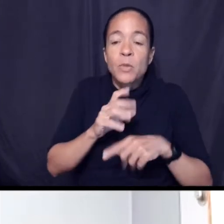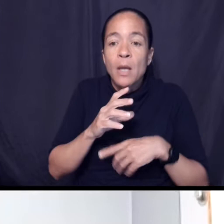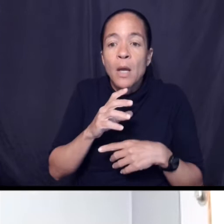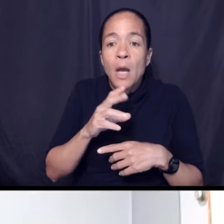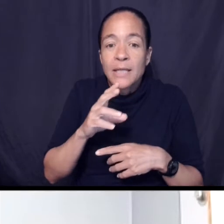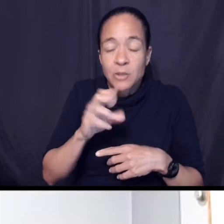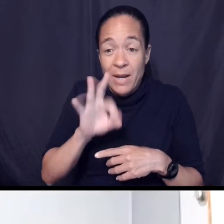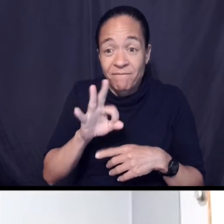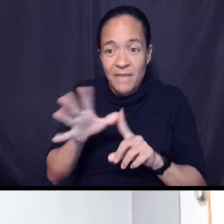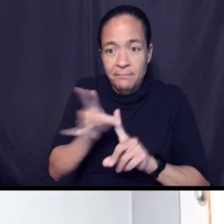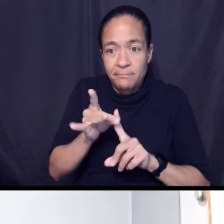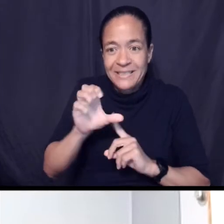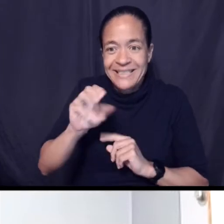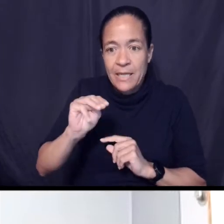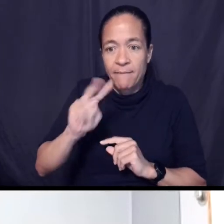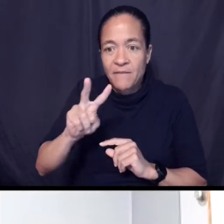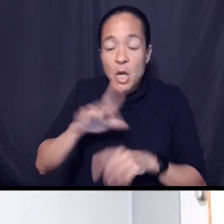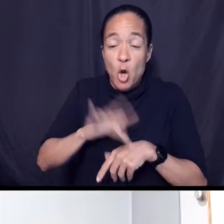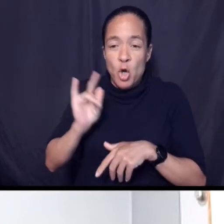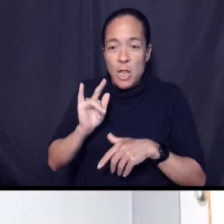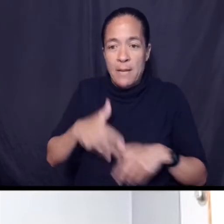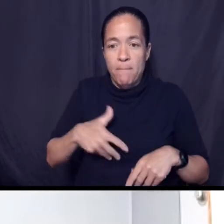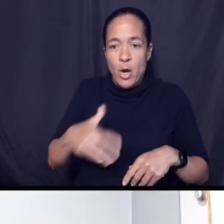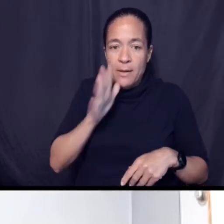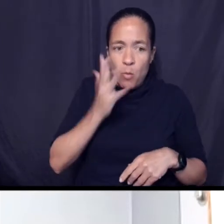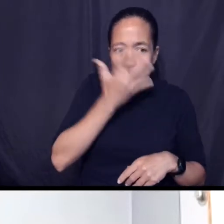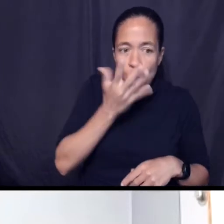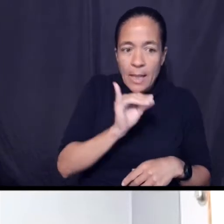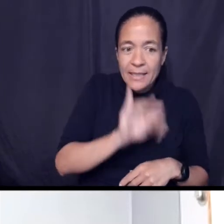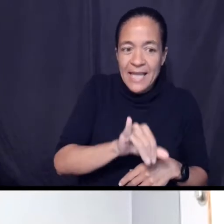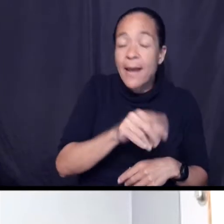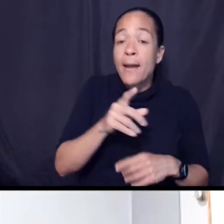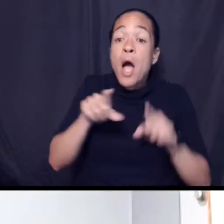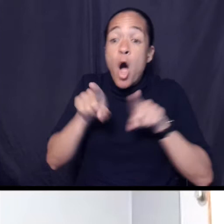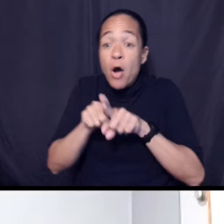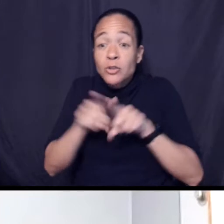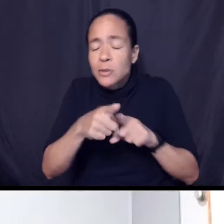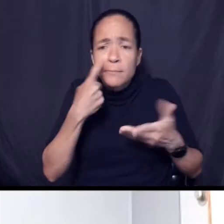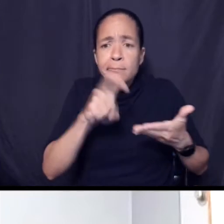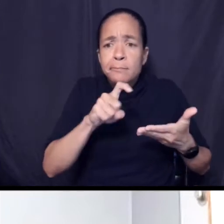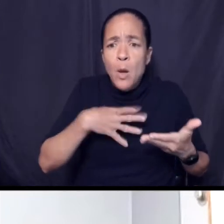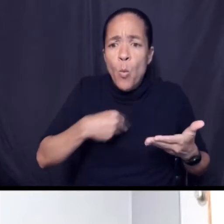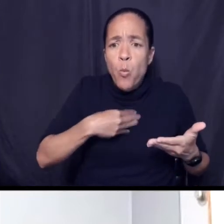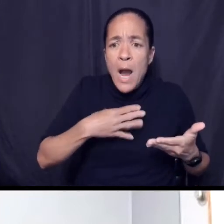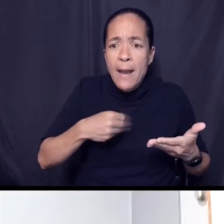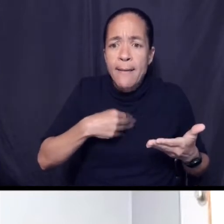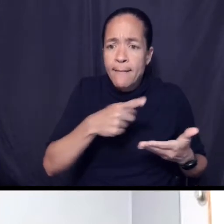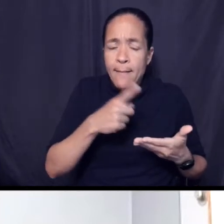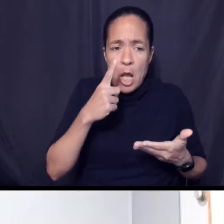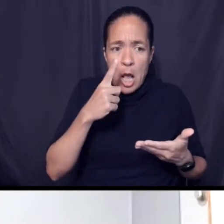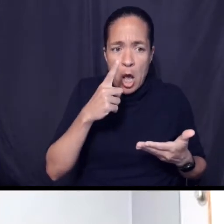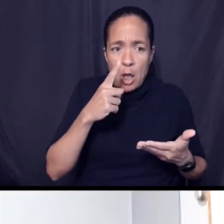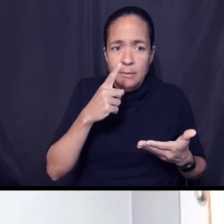happens early on in utero. Other things that we can see are that the white matter of the brain right here looks